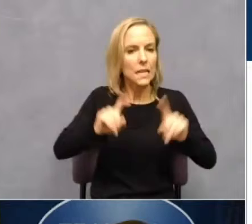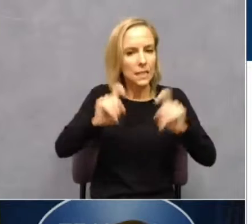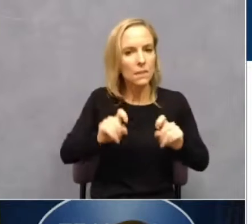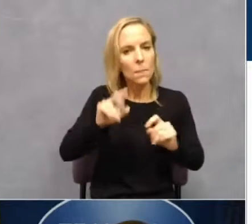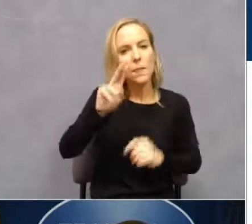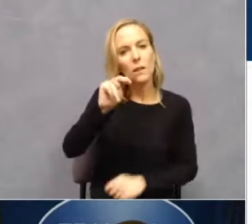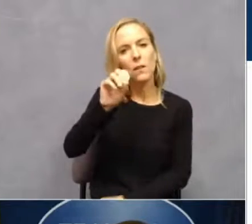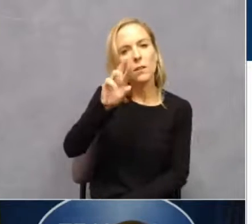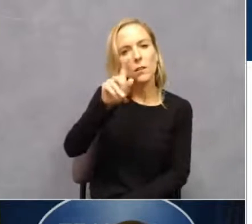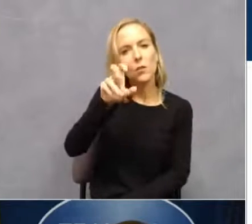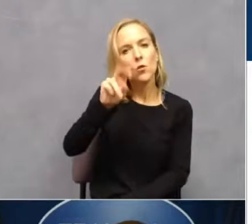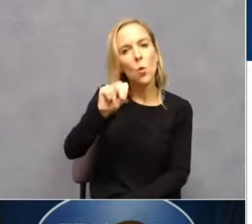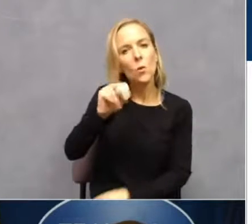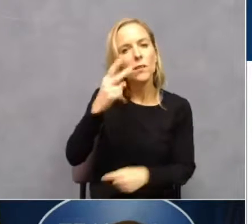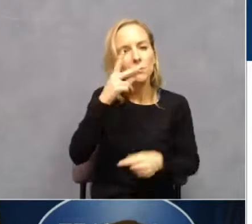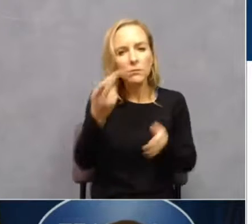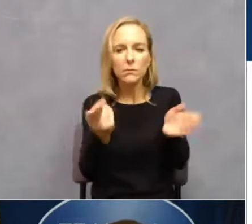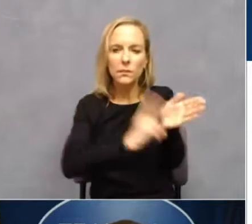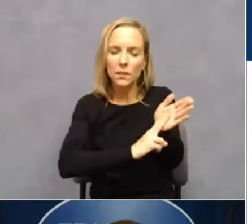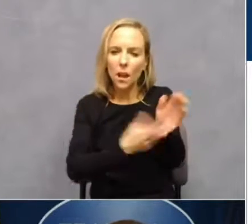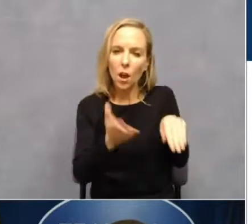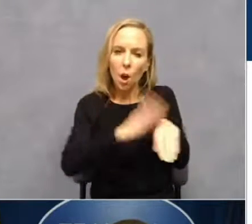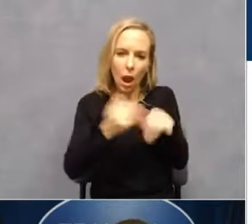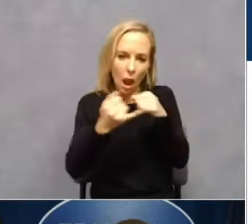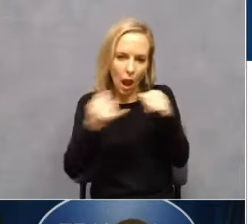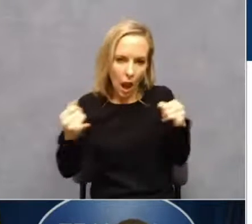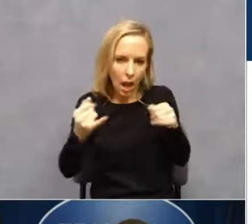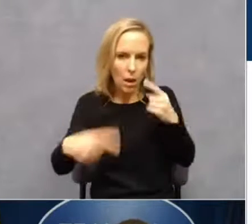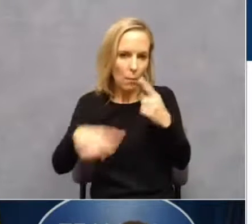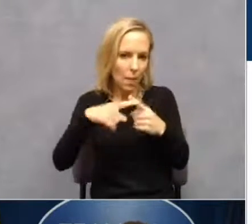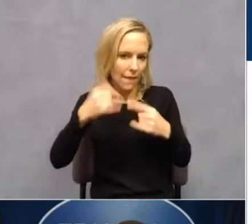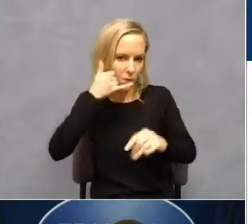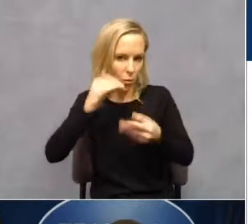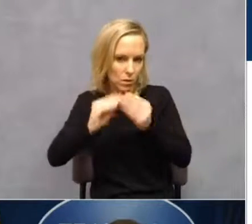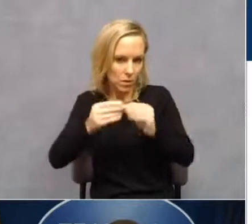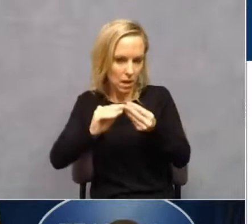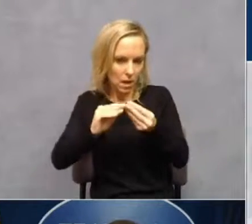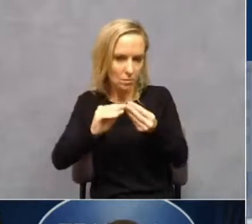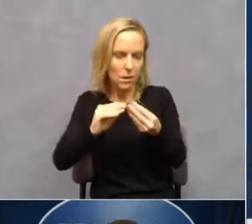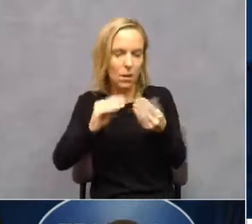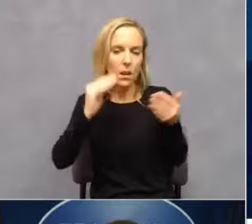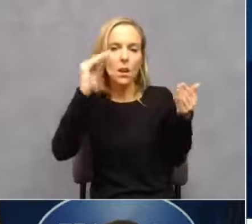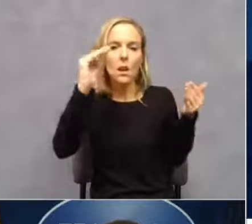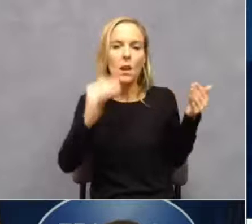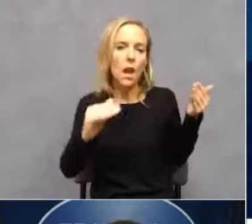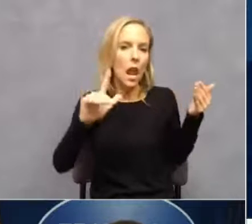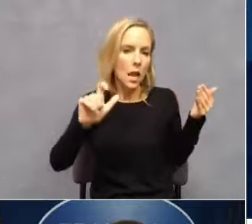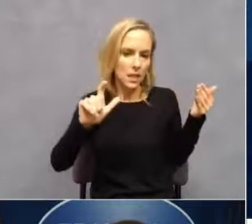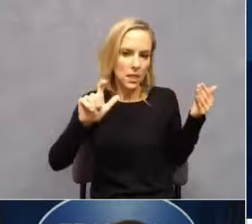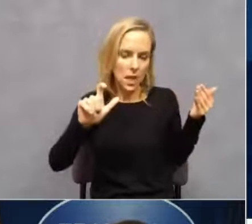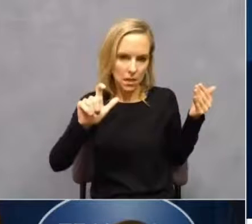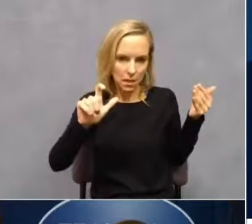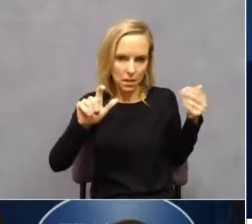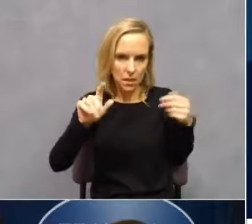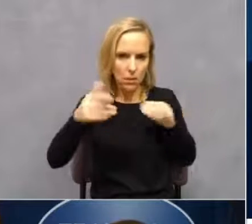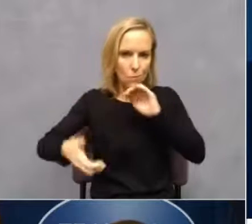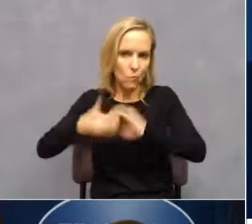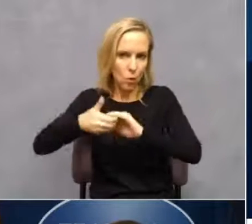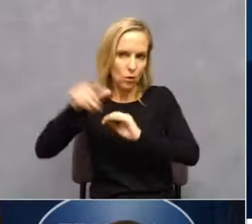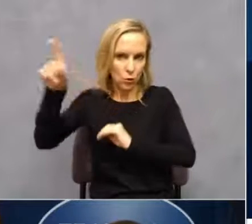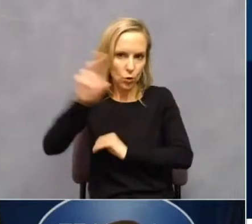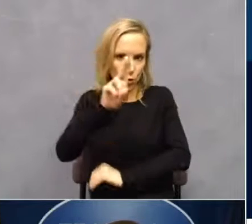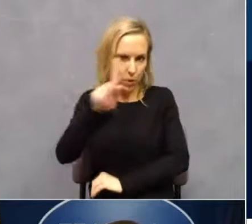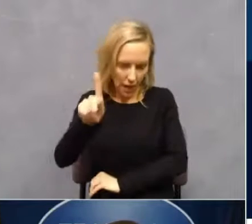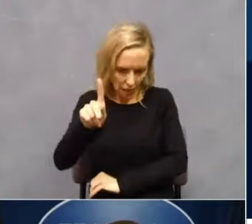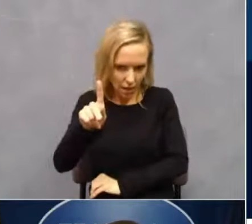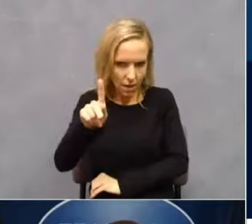you sign up. There's the online and the phone number. Can we go to Lexington with the testing we're doing with UK? Again, this